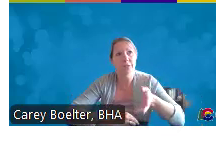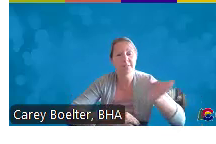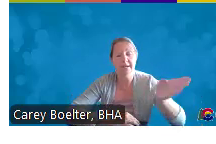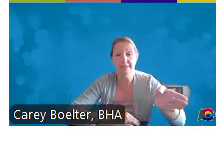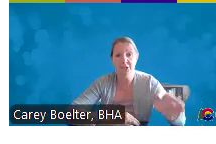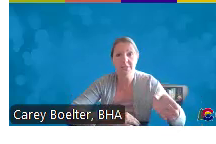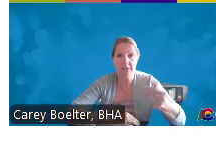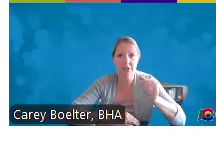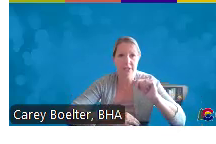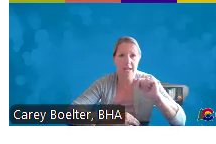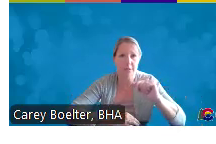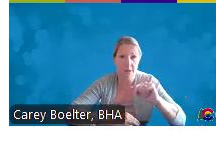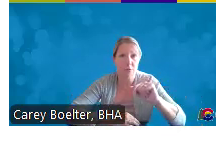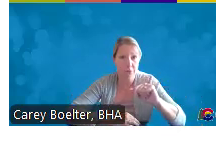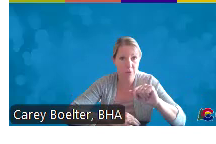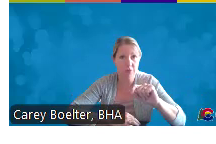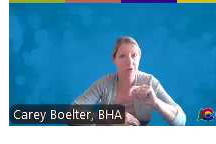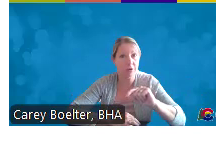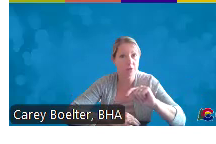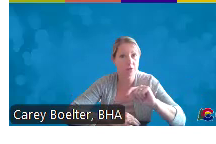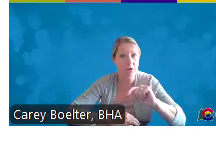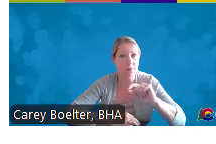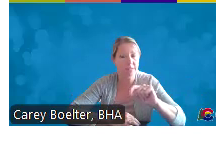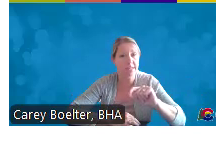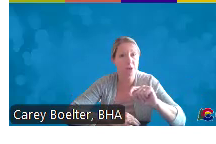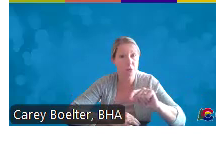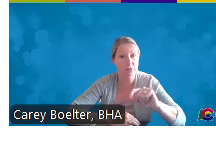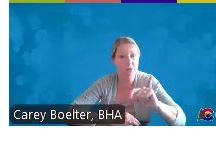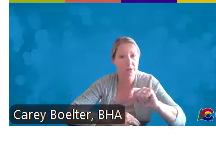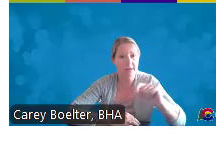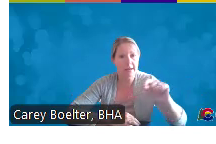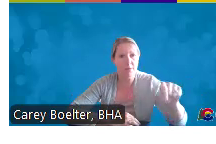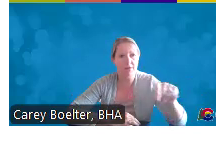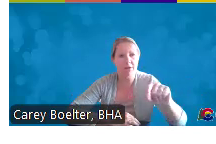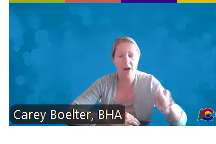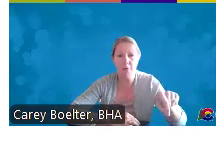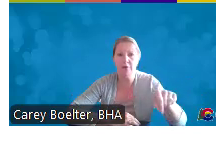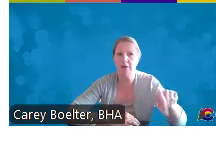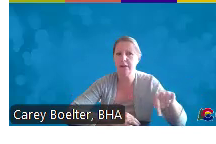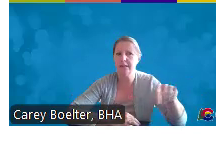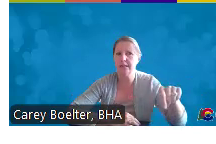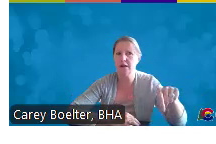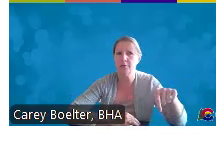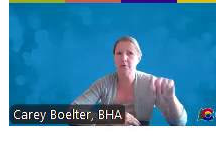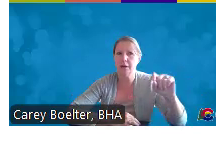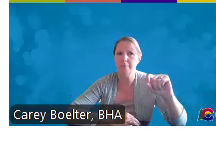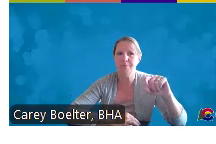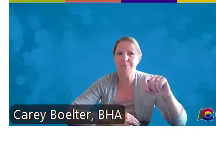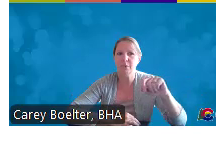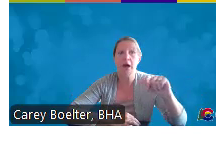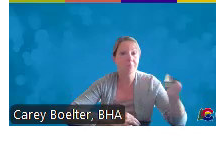several courses that had just finished the APA review for the CEUs. And we have a couple that are going to need a